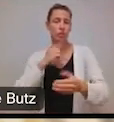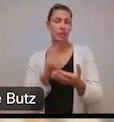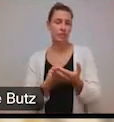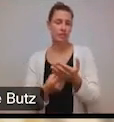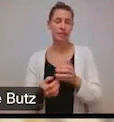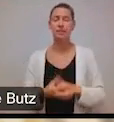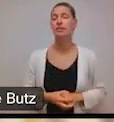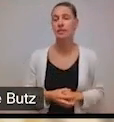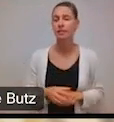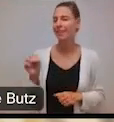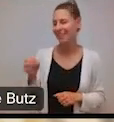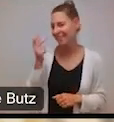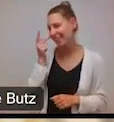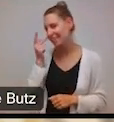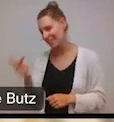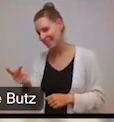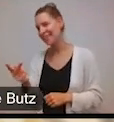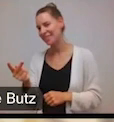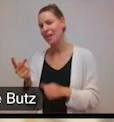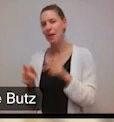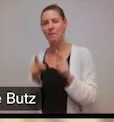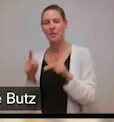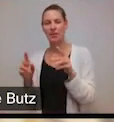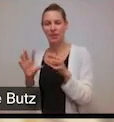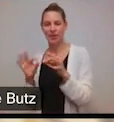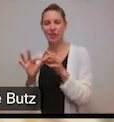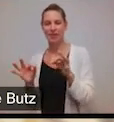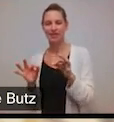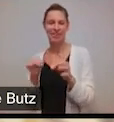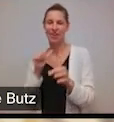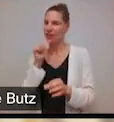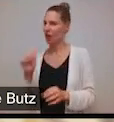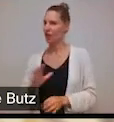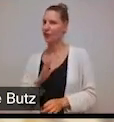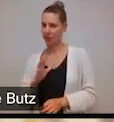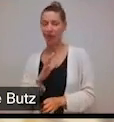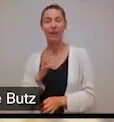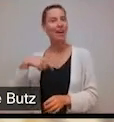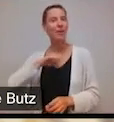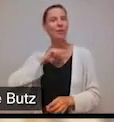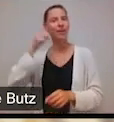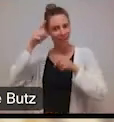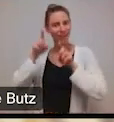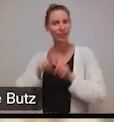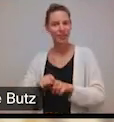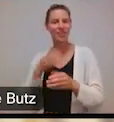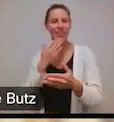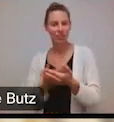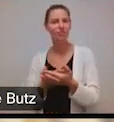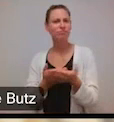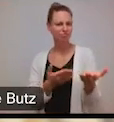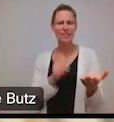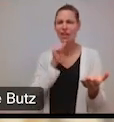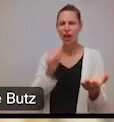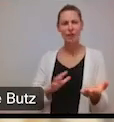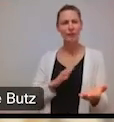Yes, I'm seeing comments in the chat, informal. Good, we are all agreeing. It sounds informal. And there's certain phrases in